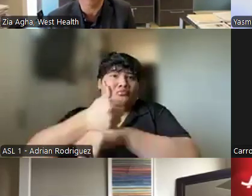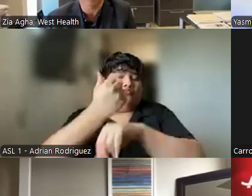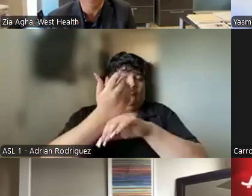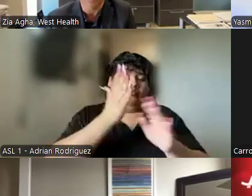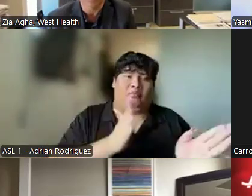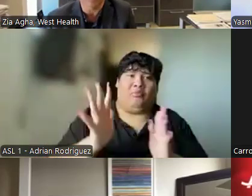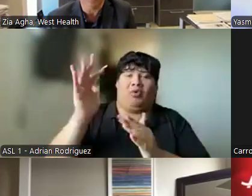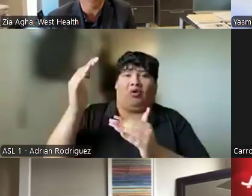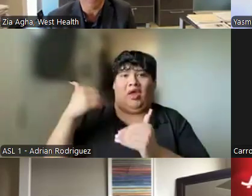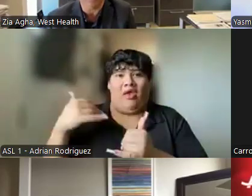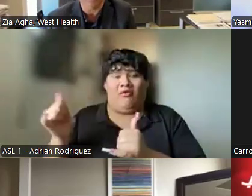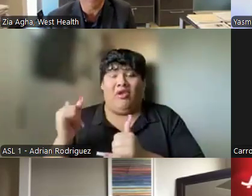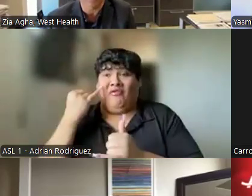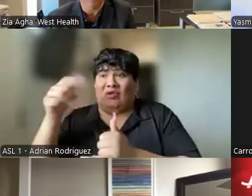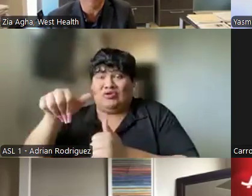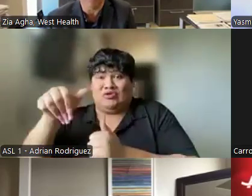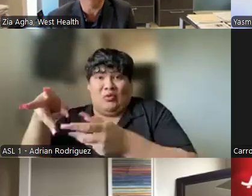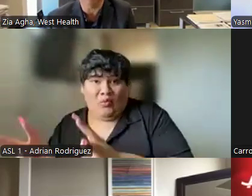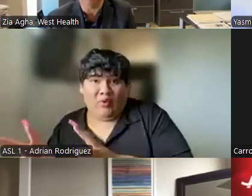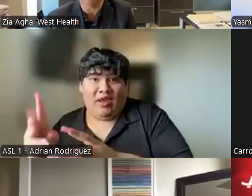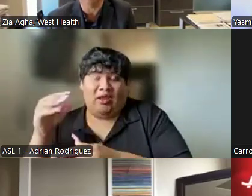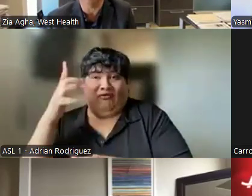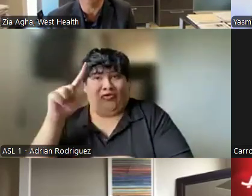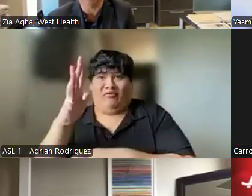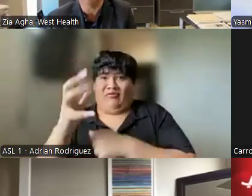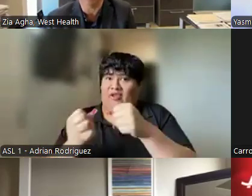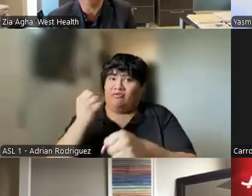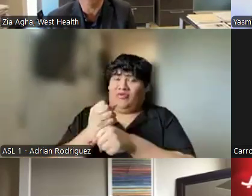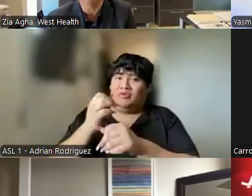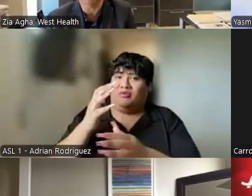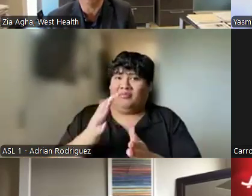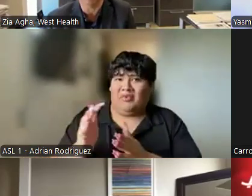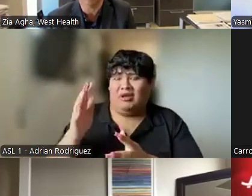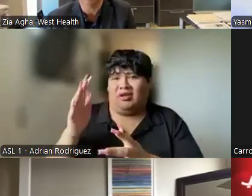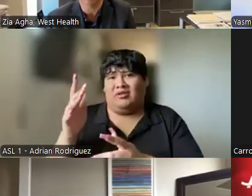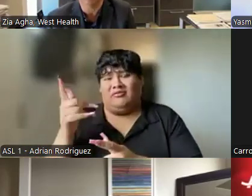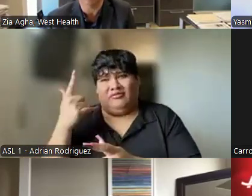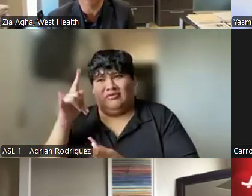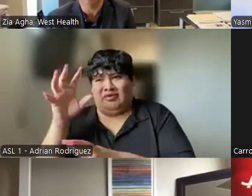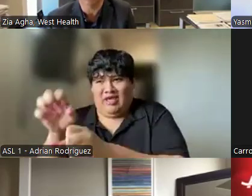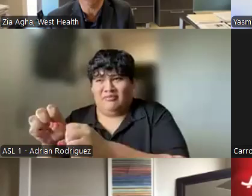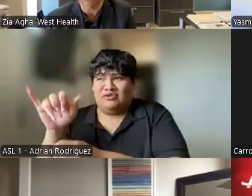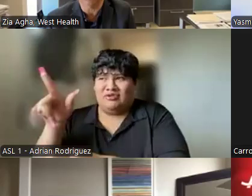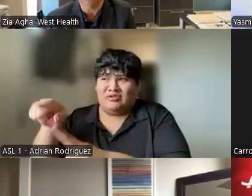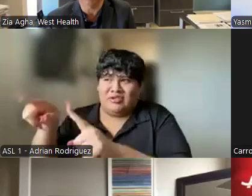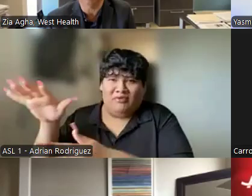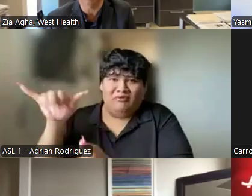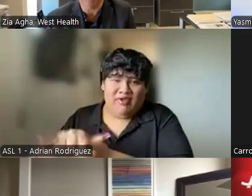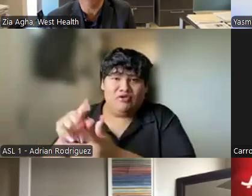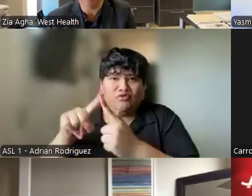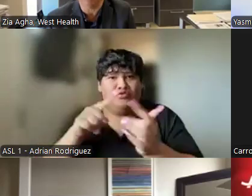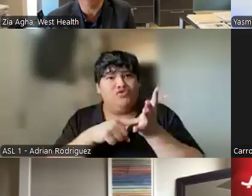implement them. So if there's a way at this 5-year mark to sort of like try to capture some of that, to show